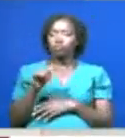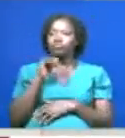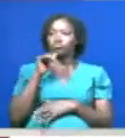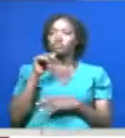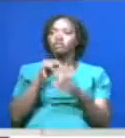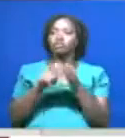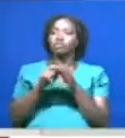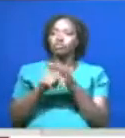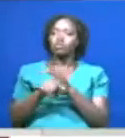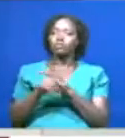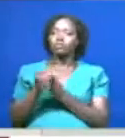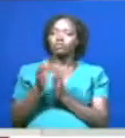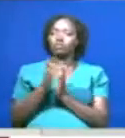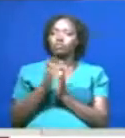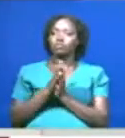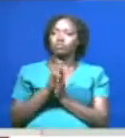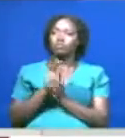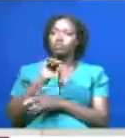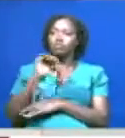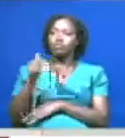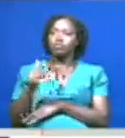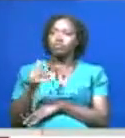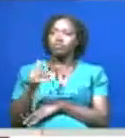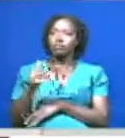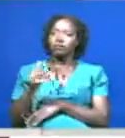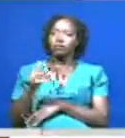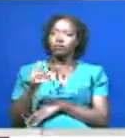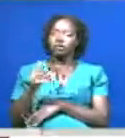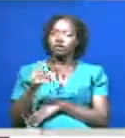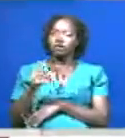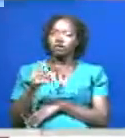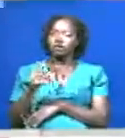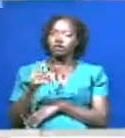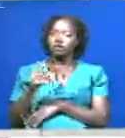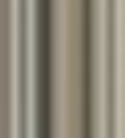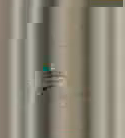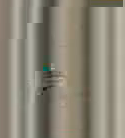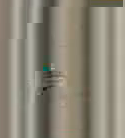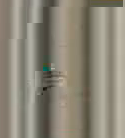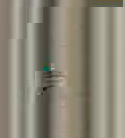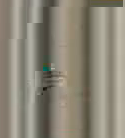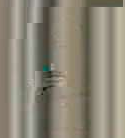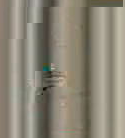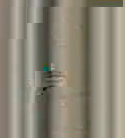CBD here. And of course, since for the last 3 hours, it has been